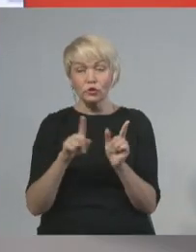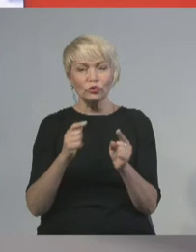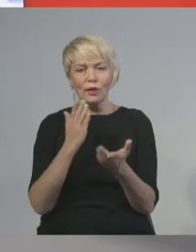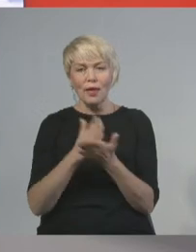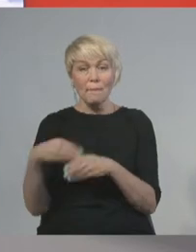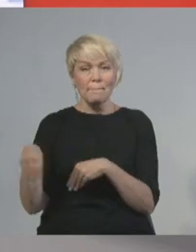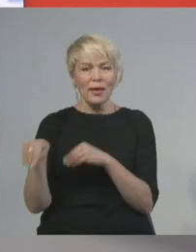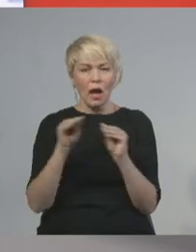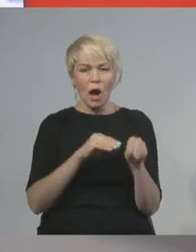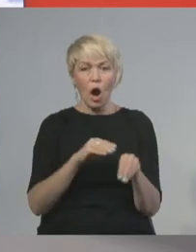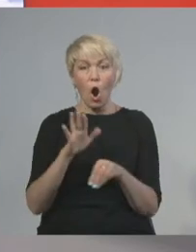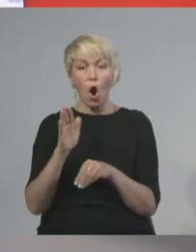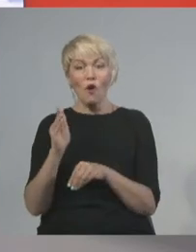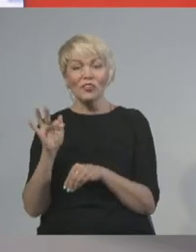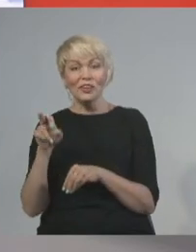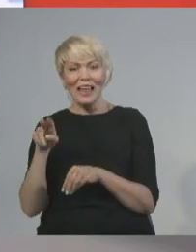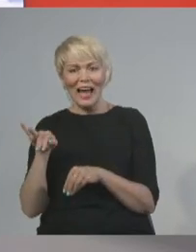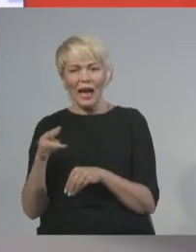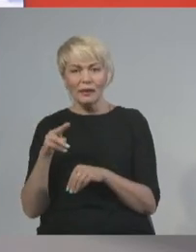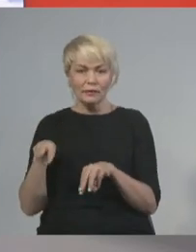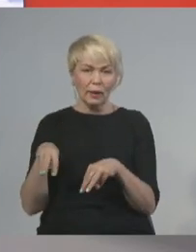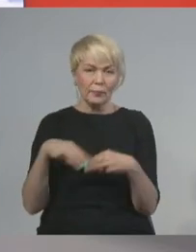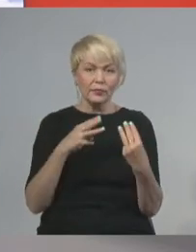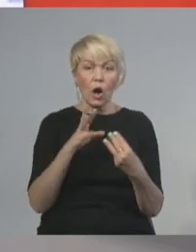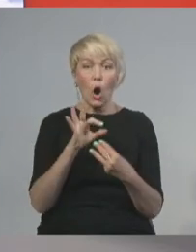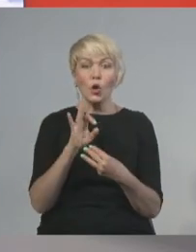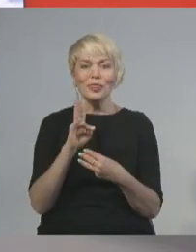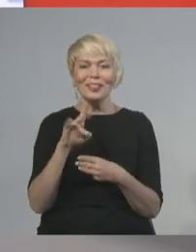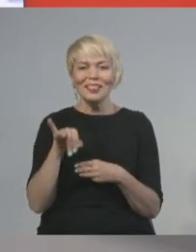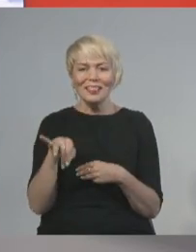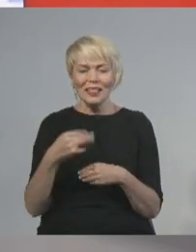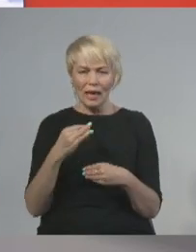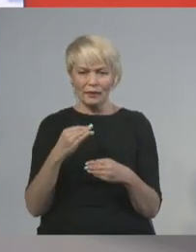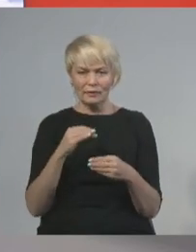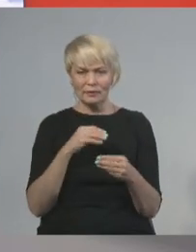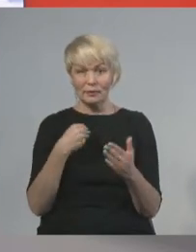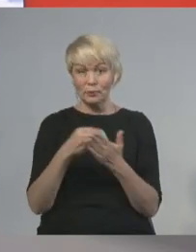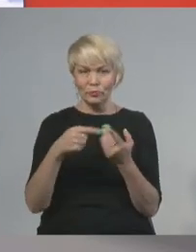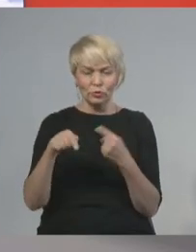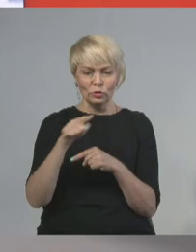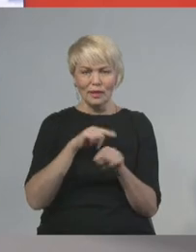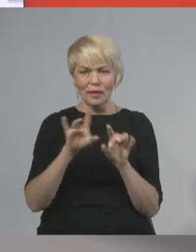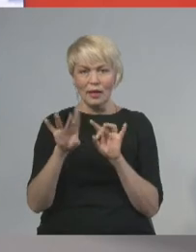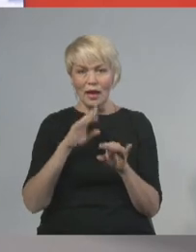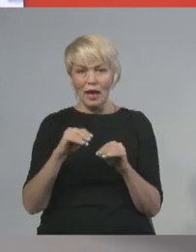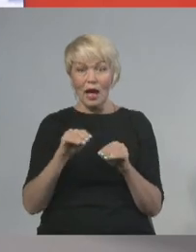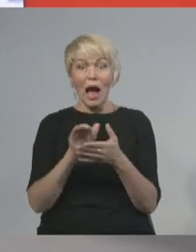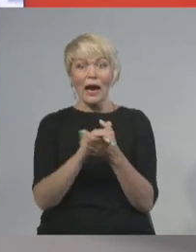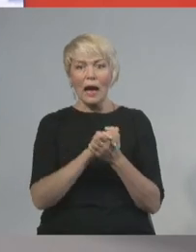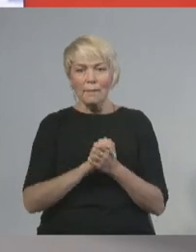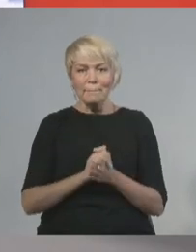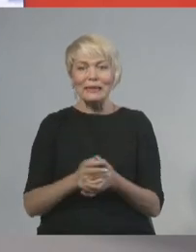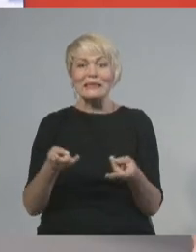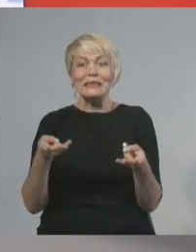are checking the strategy that is the transfer from online offline budget to online budget